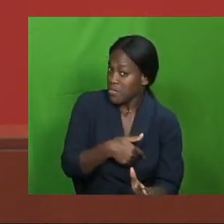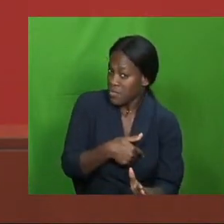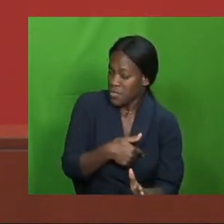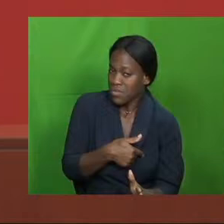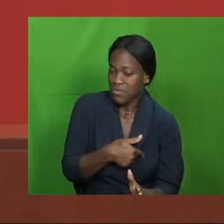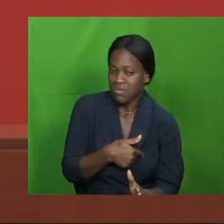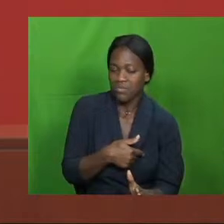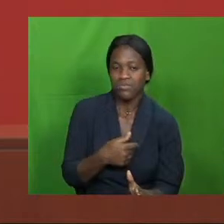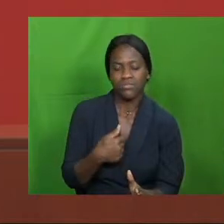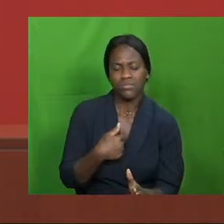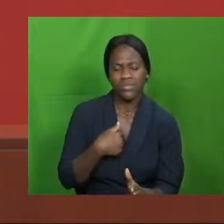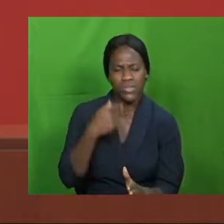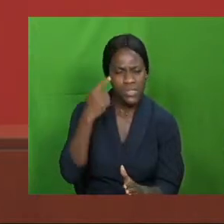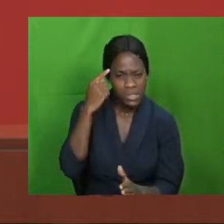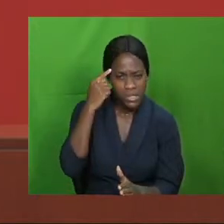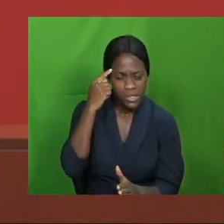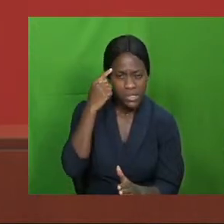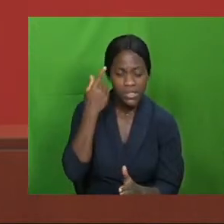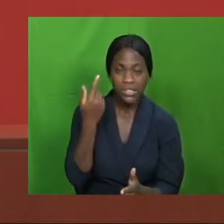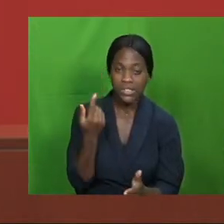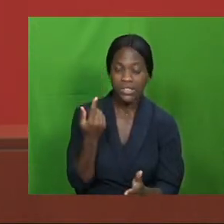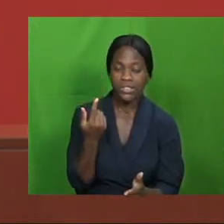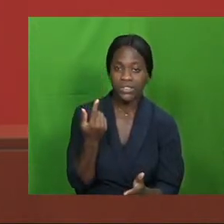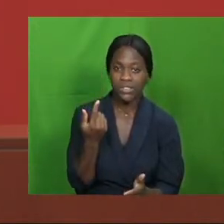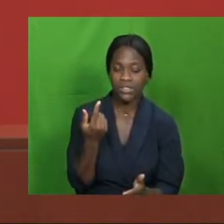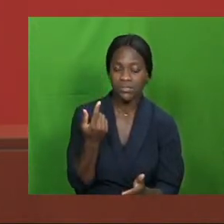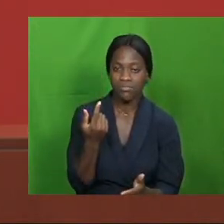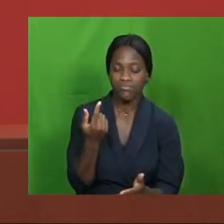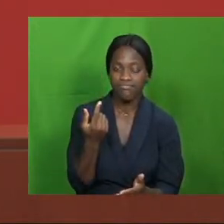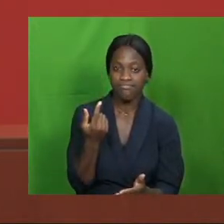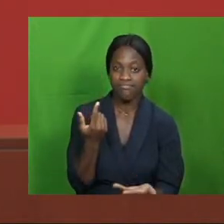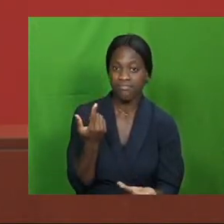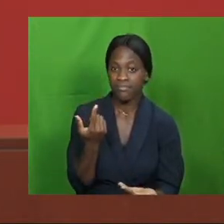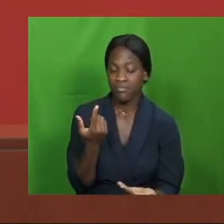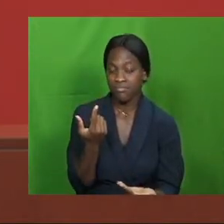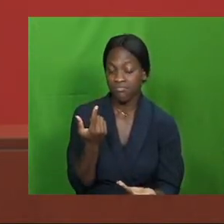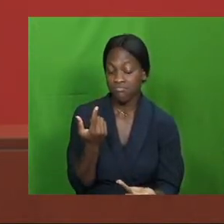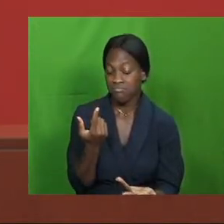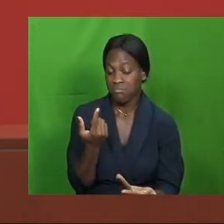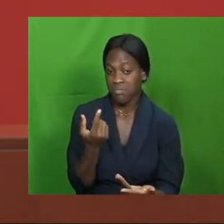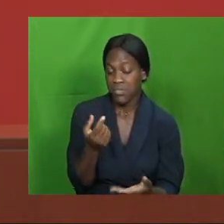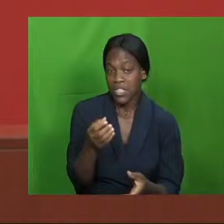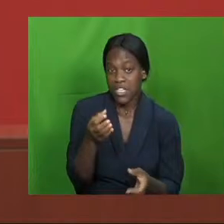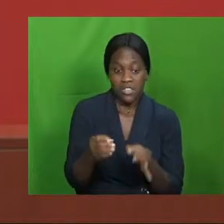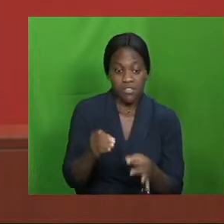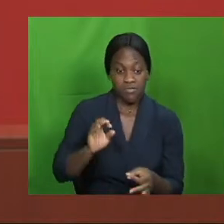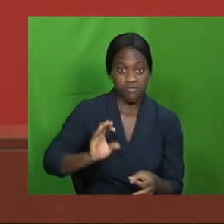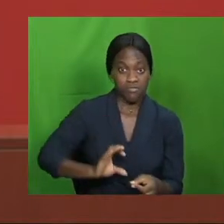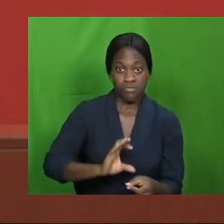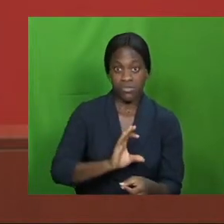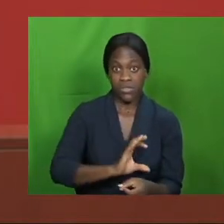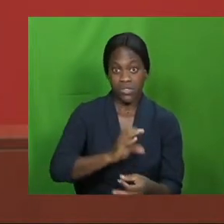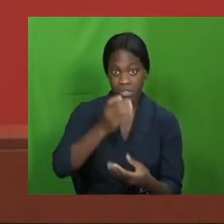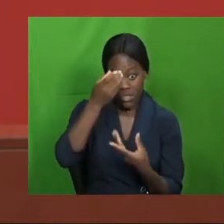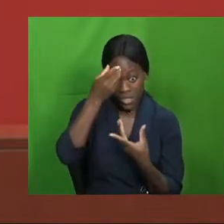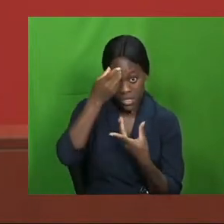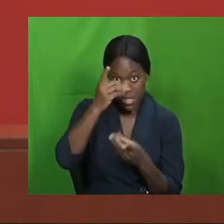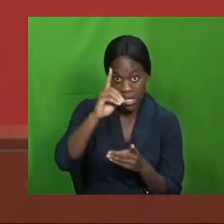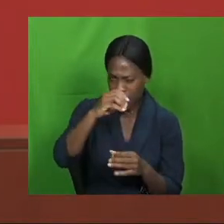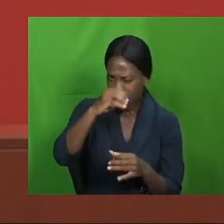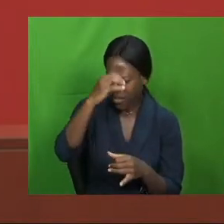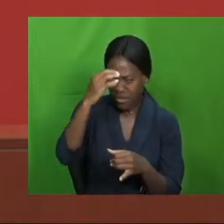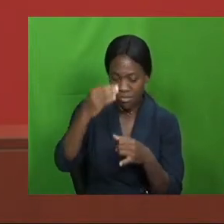should be that automaticity once the committee makes a determination.